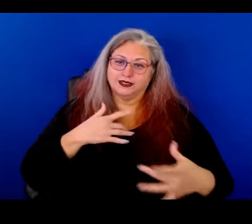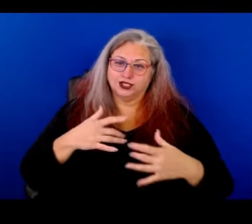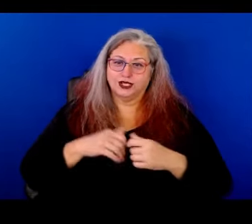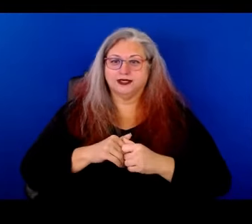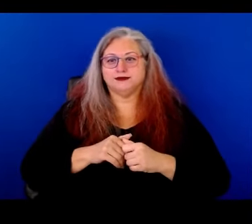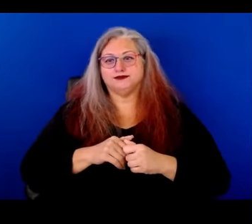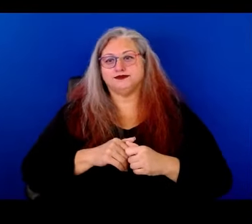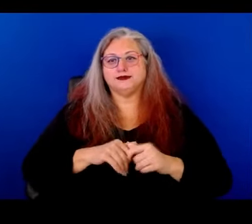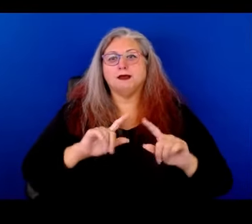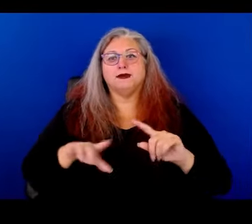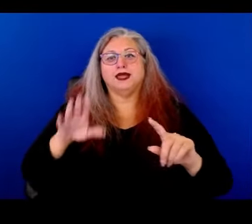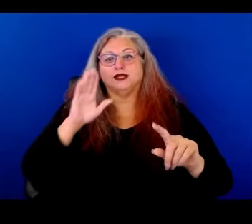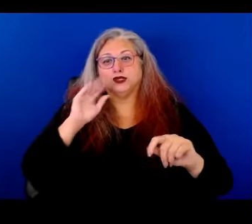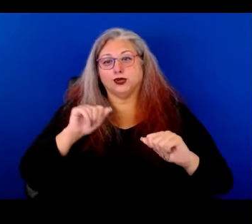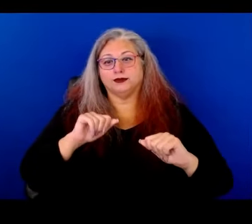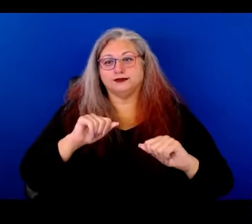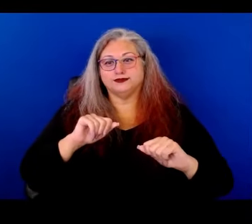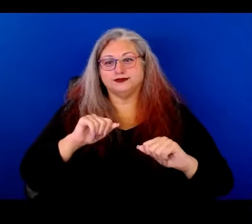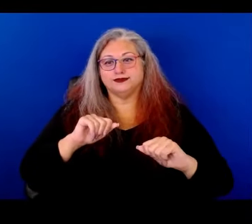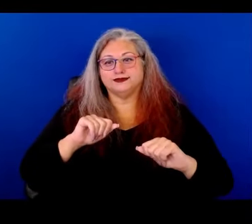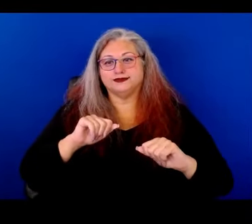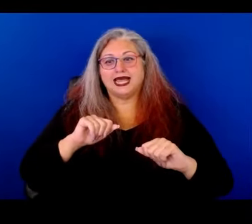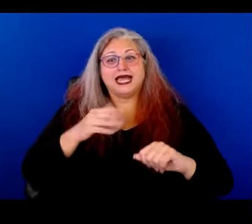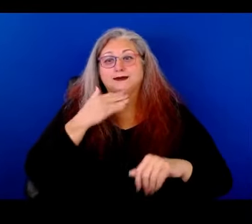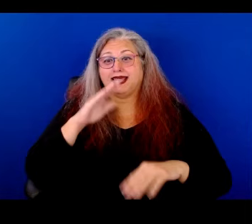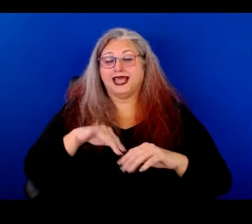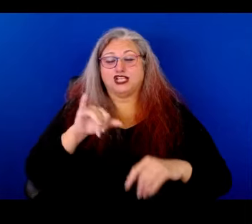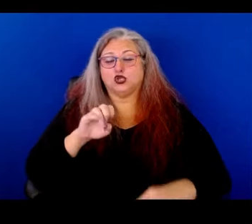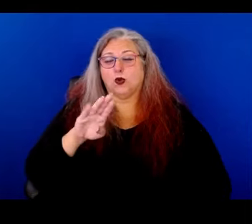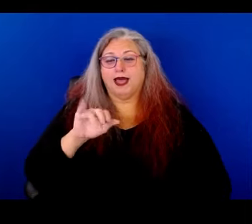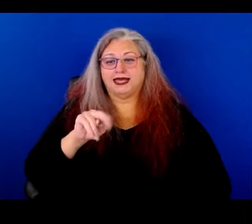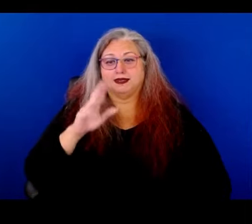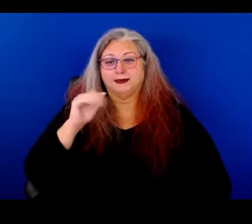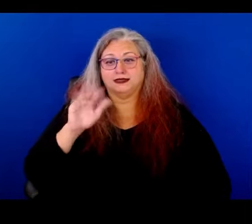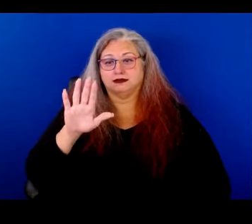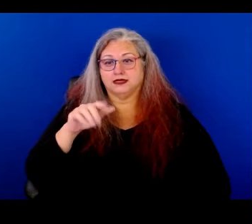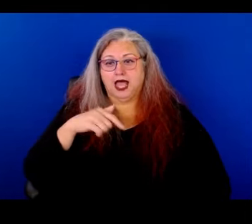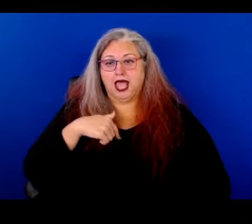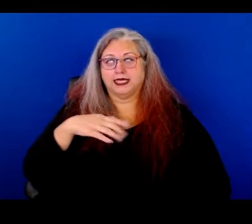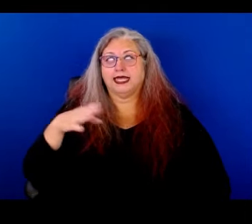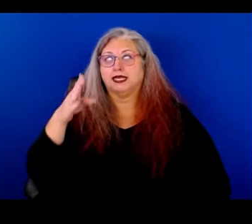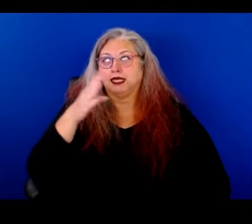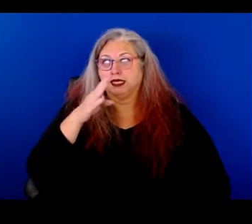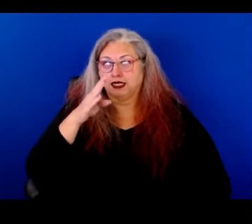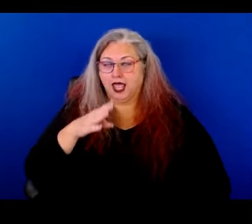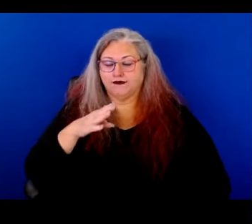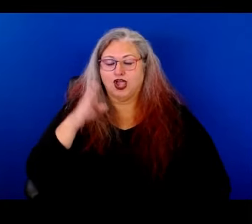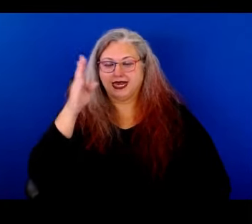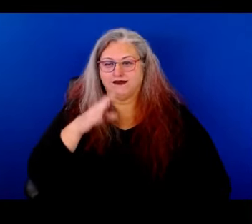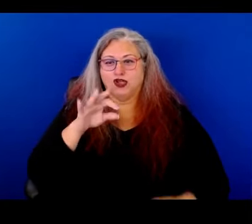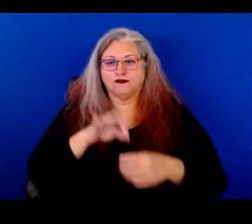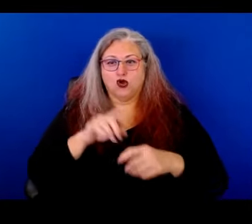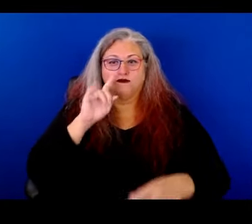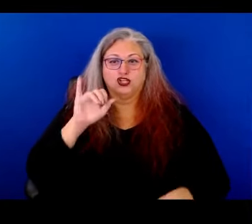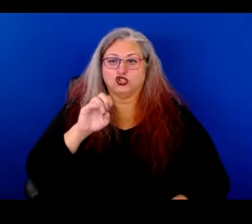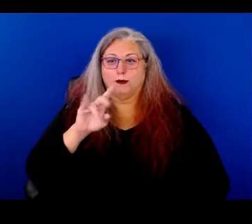concerned. You're so concerned. You know, but I mean, it's way better than Joe Biden, because I could never in my life ever vote for